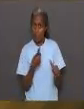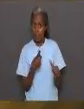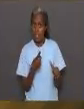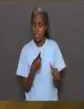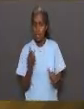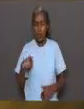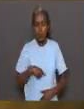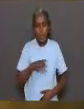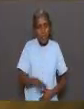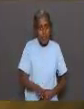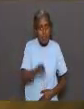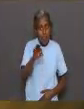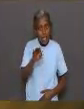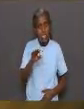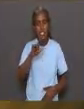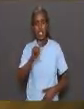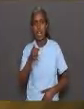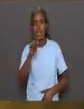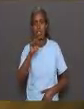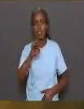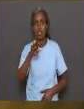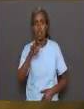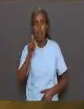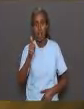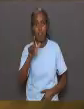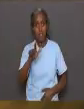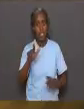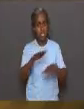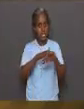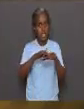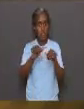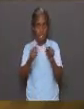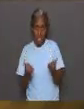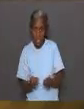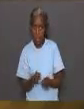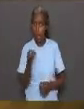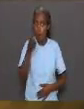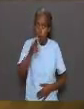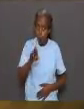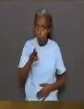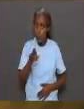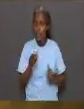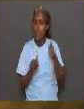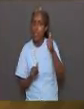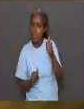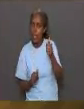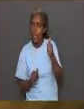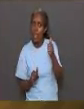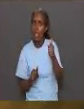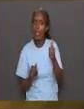First, we find the lateral surface area, or